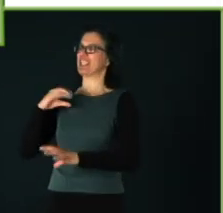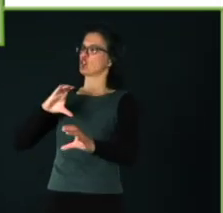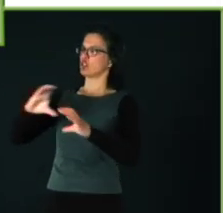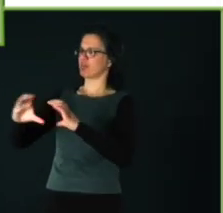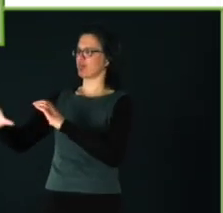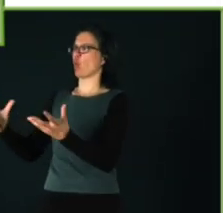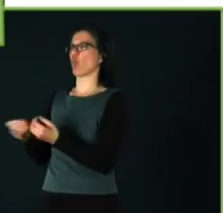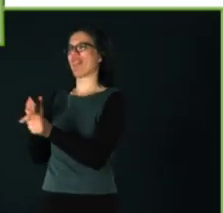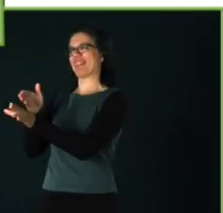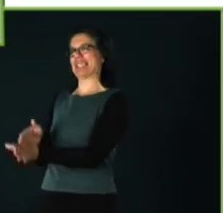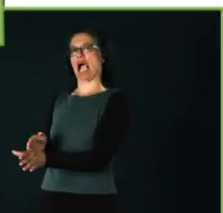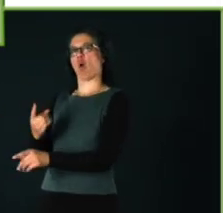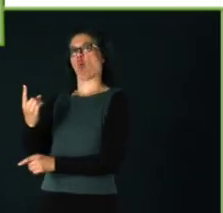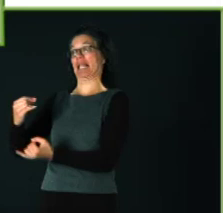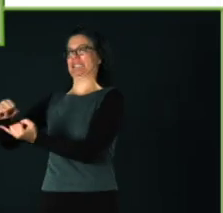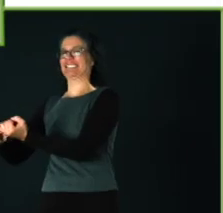ones.